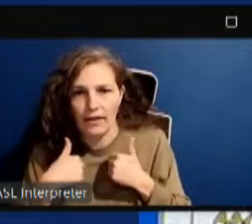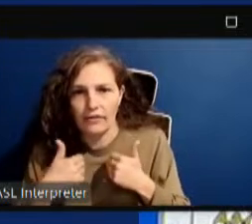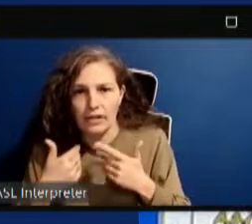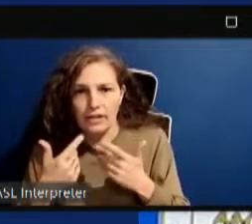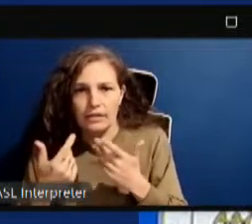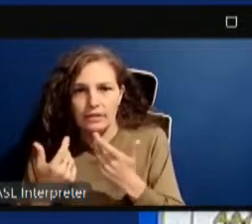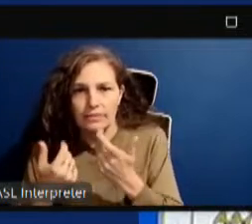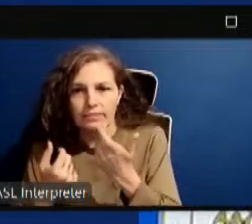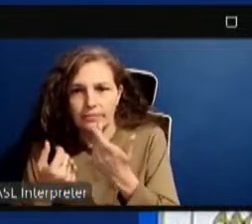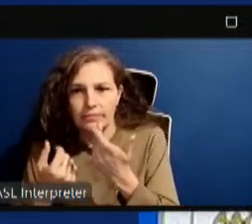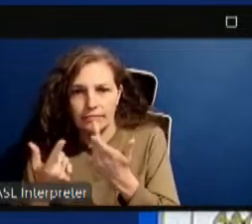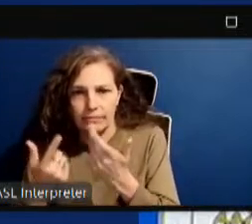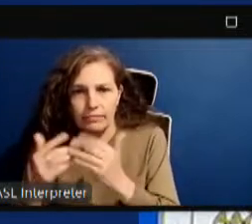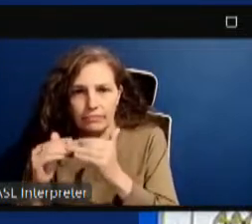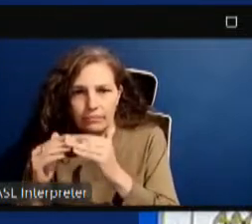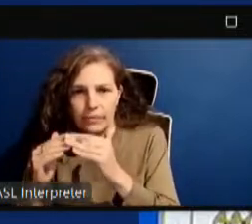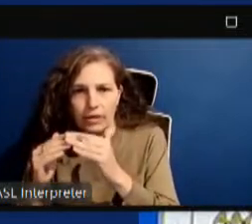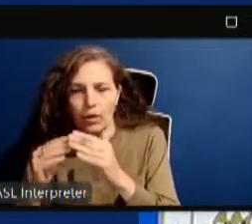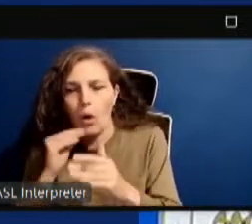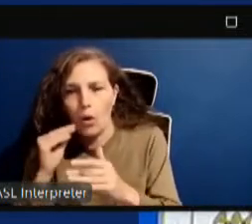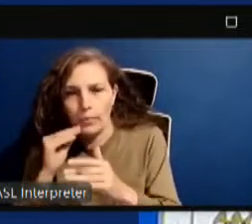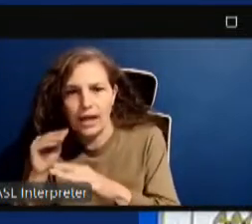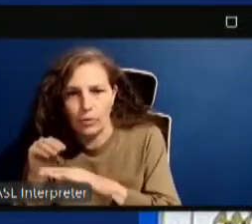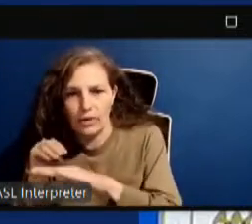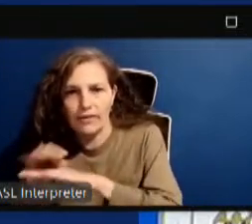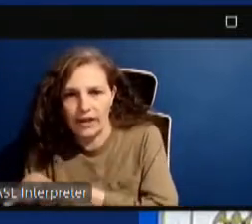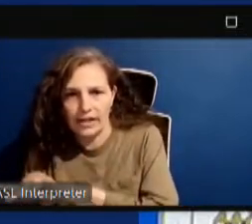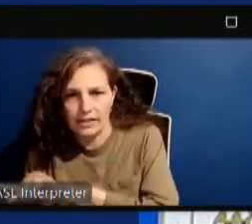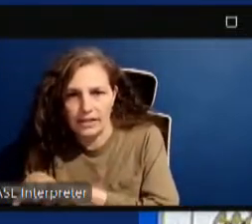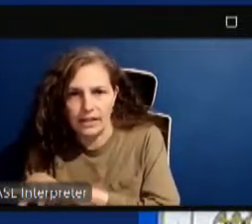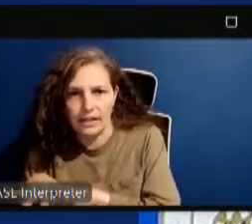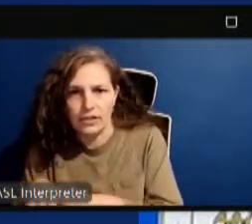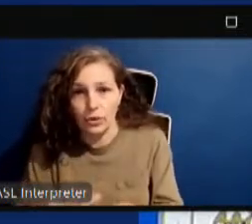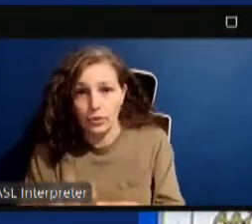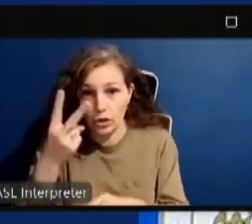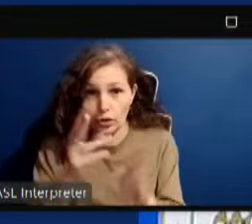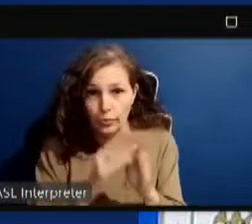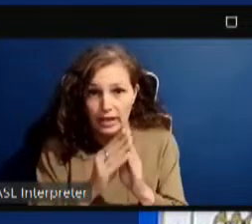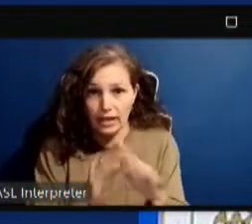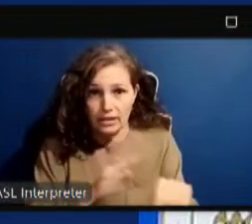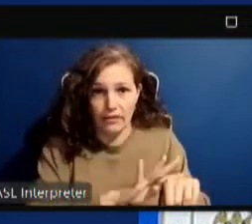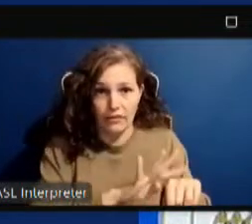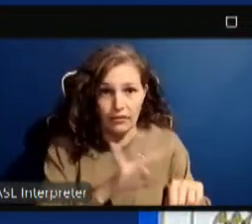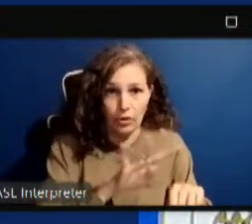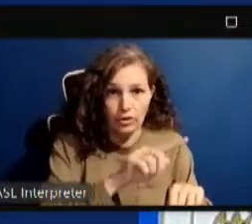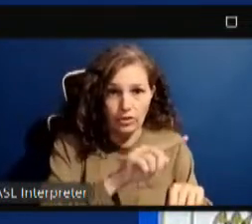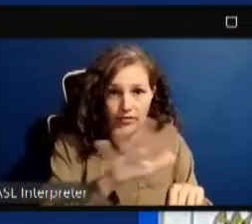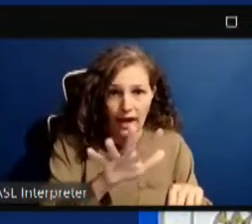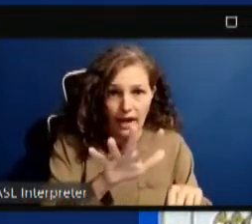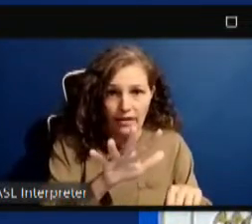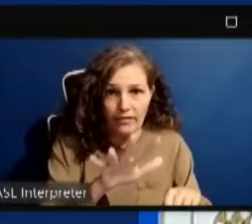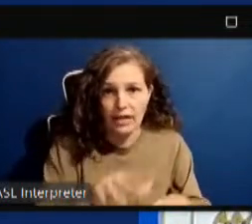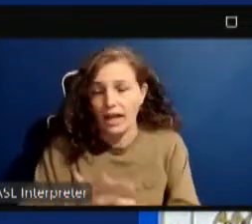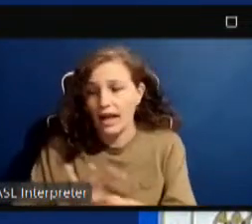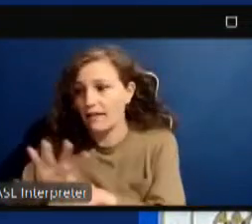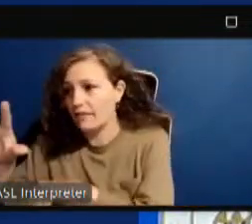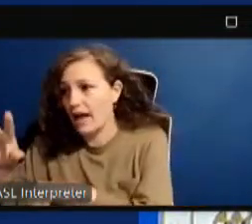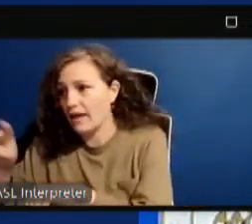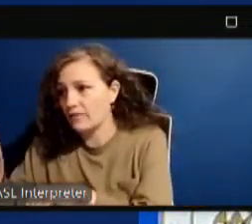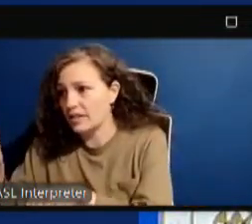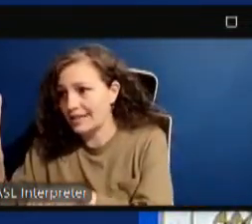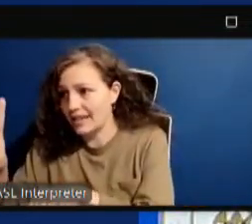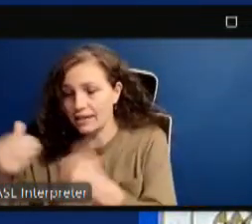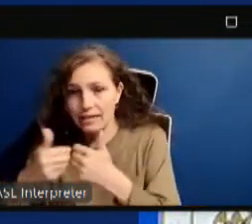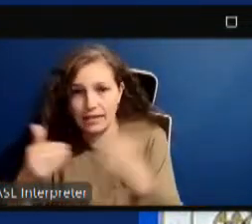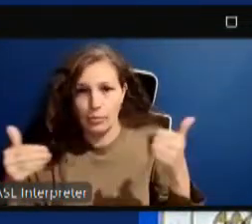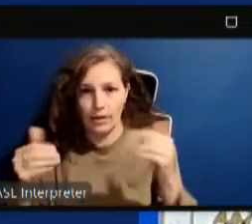meetings, 4 to 5, and then the special one, 5 to 6 on those particular topics. Again, thank you all for joining